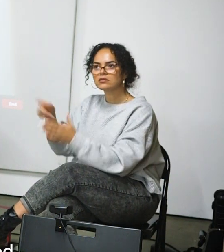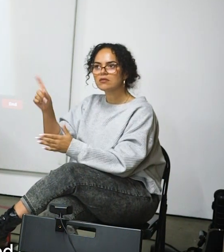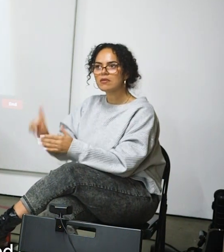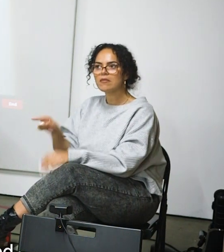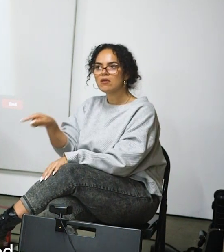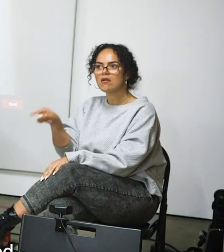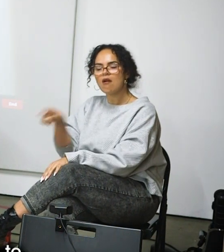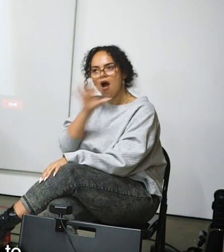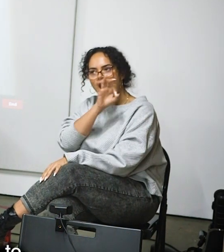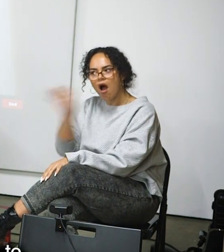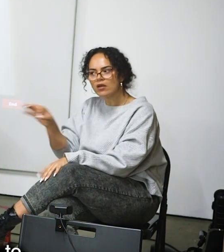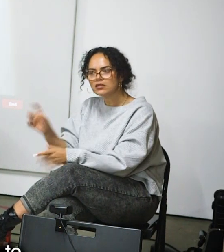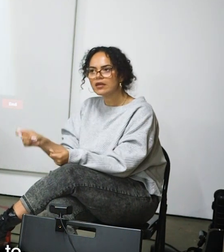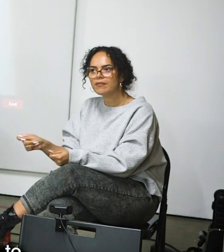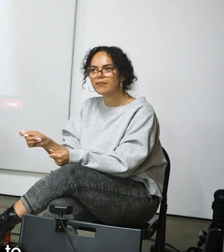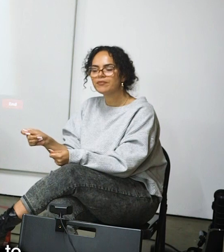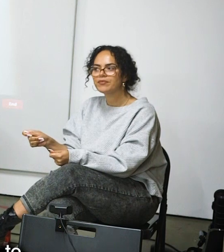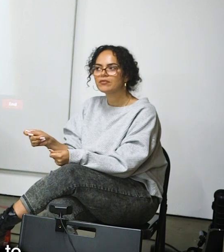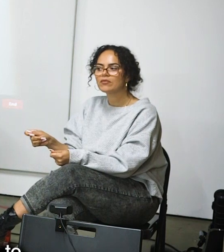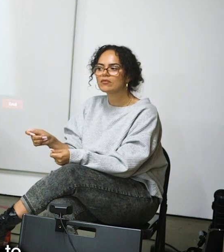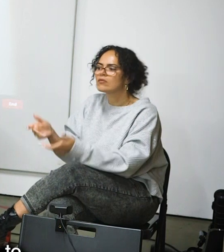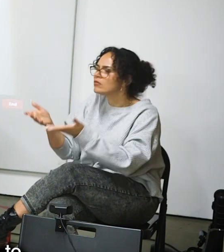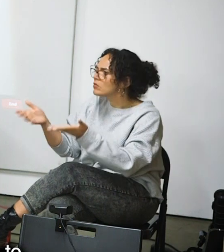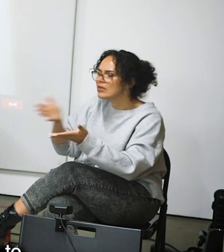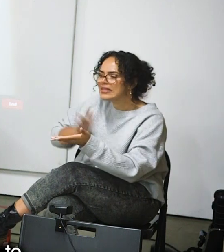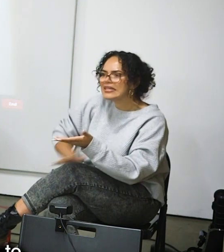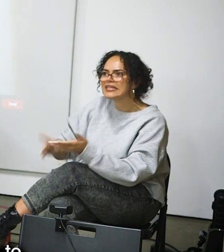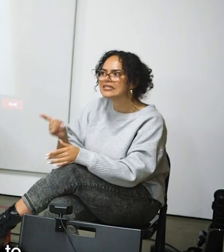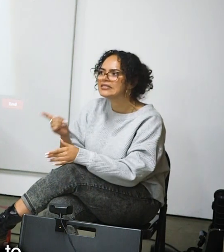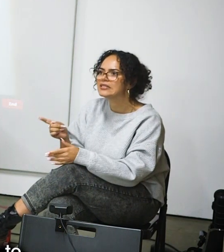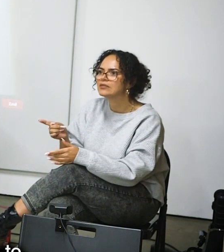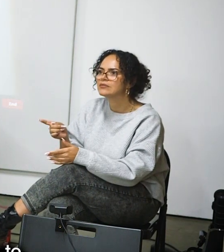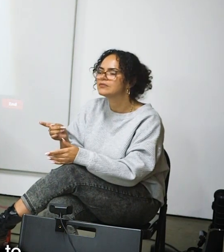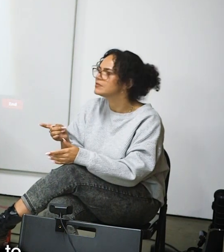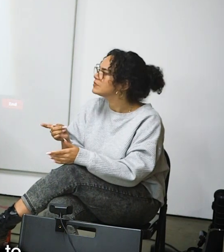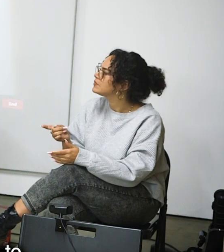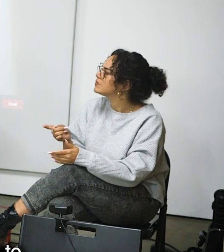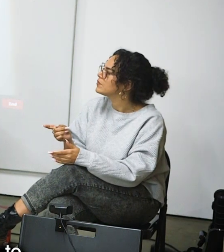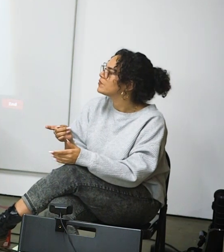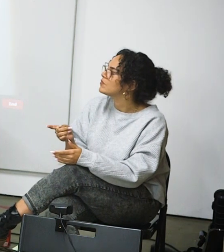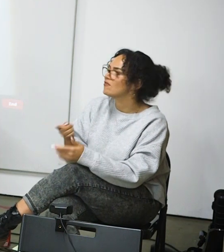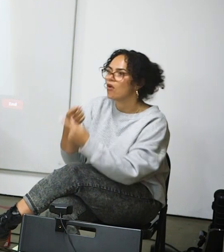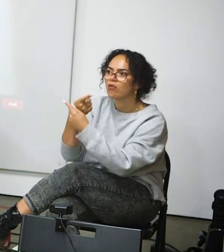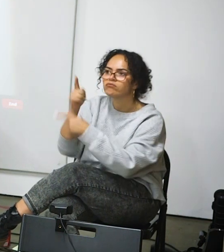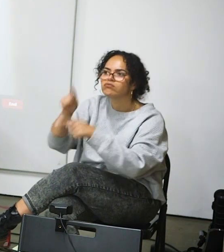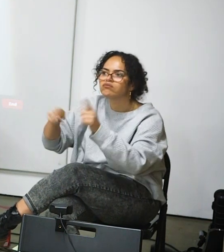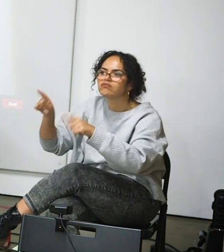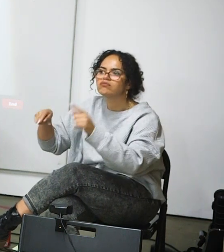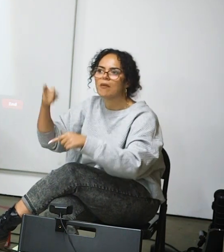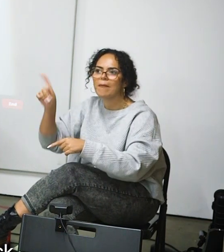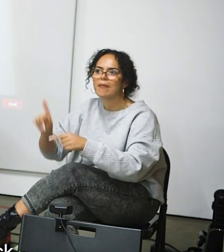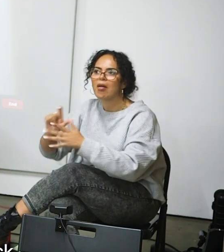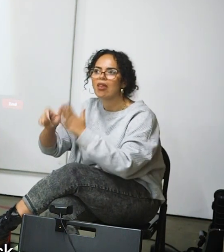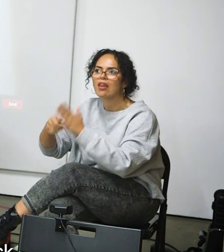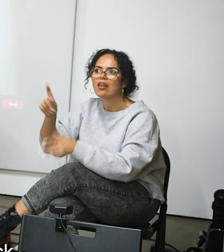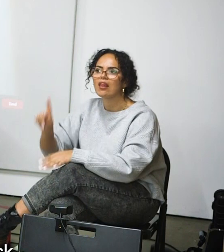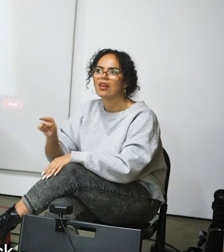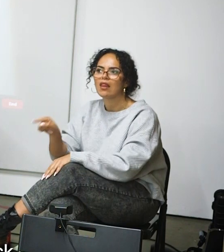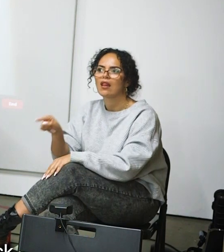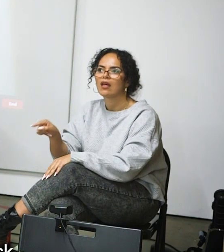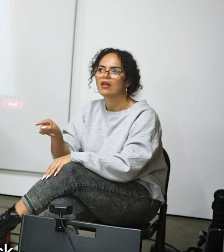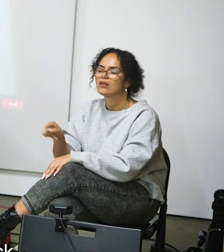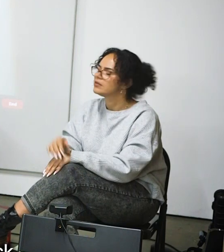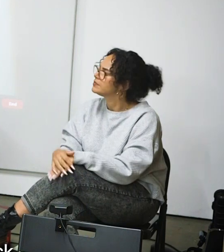raise the questions and what kind of access needs there is to provide for the people. Yeah, so I think